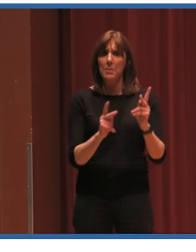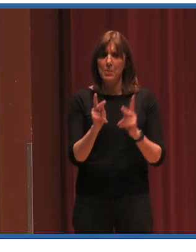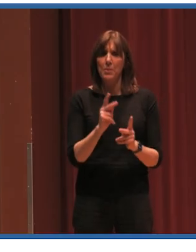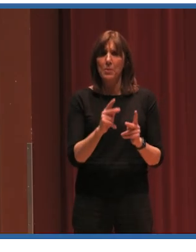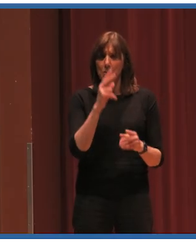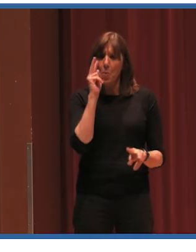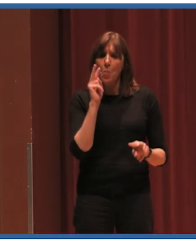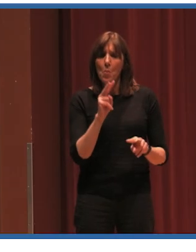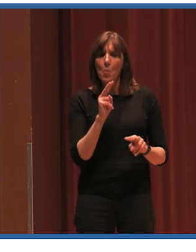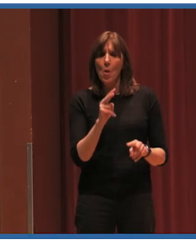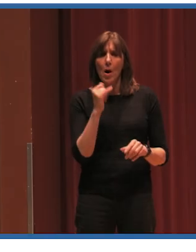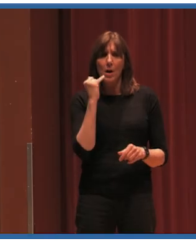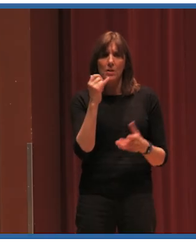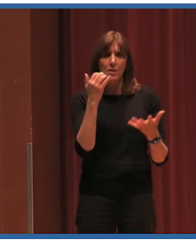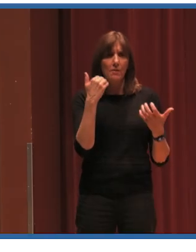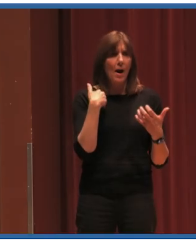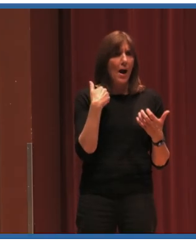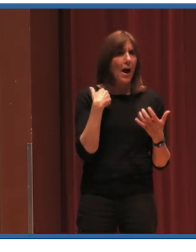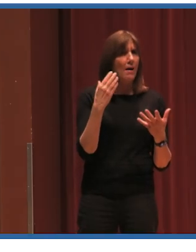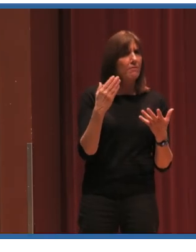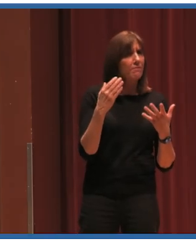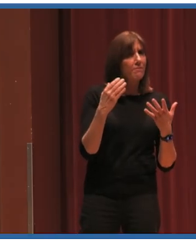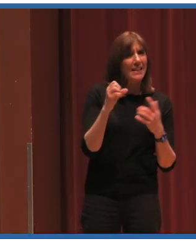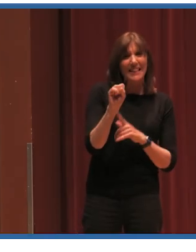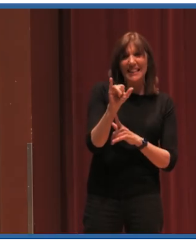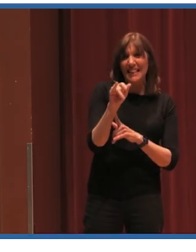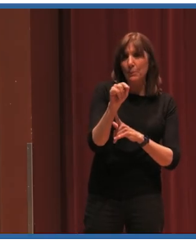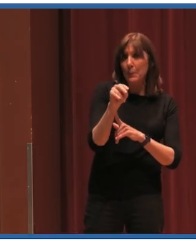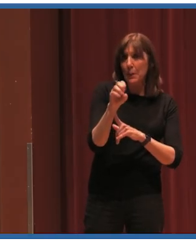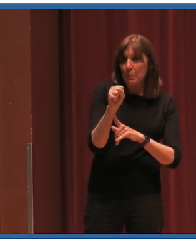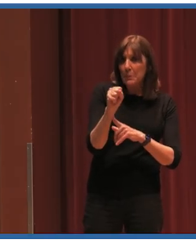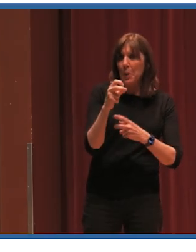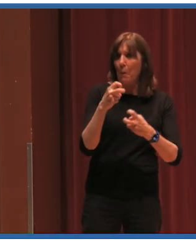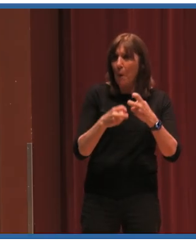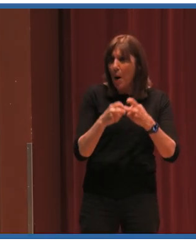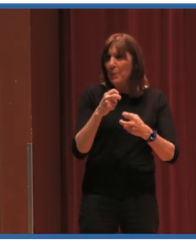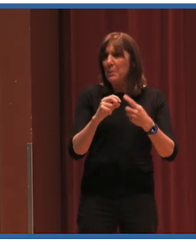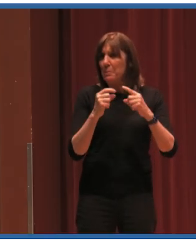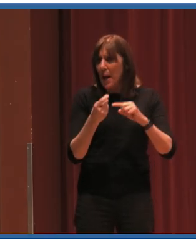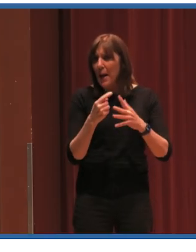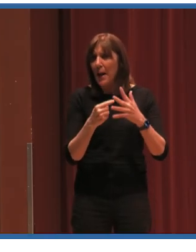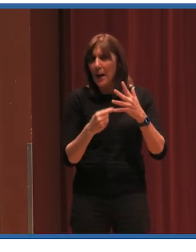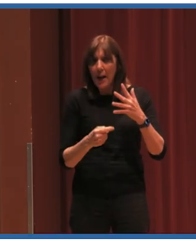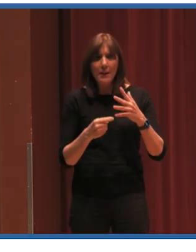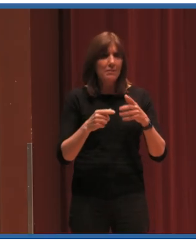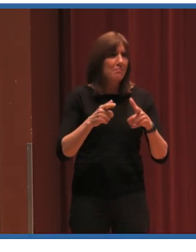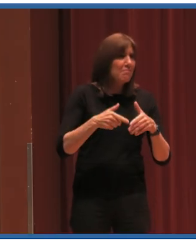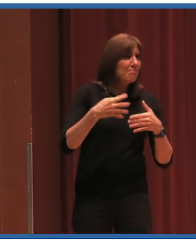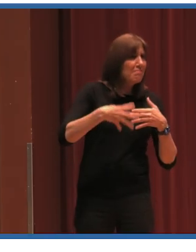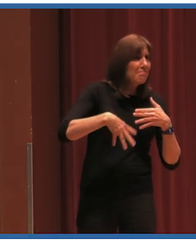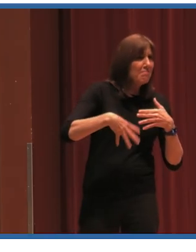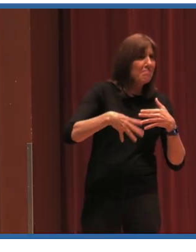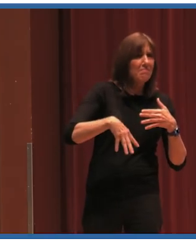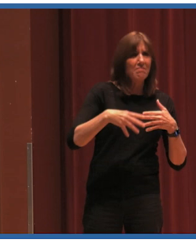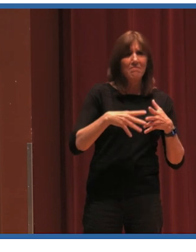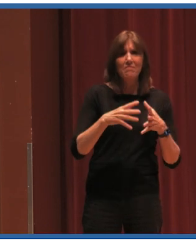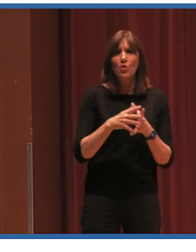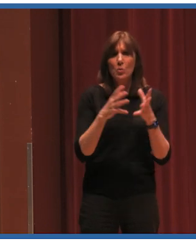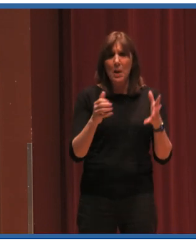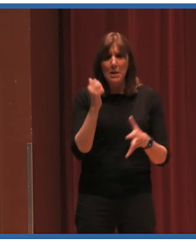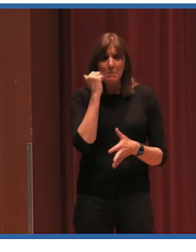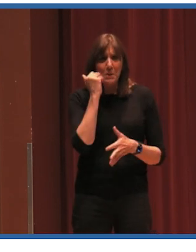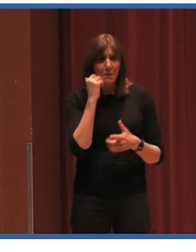an eye out if have potential symptoms, vaginal bleeding or discharge, not related to periods,